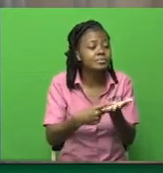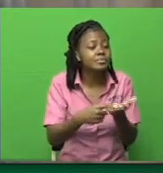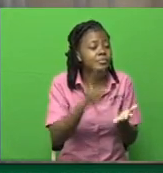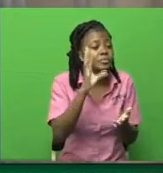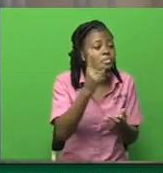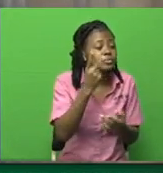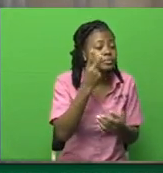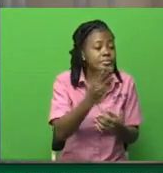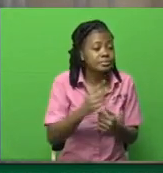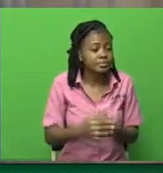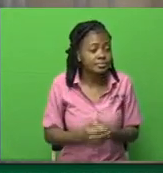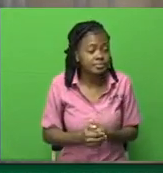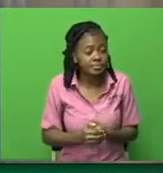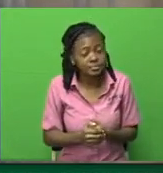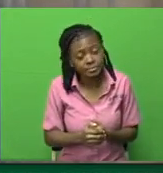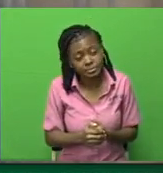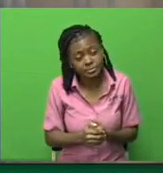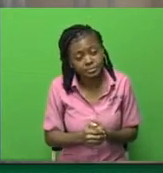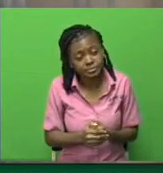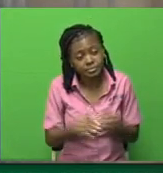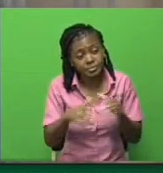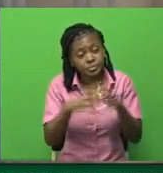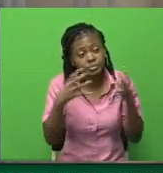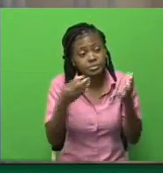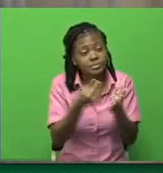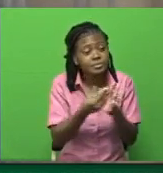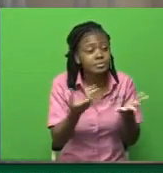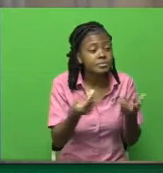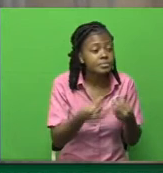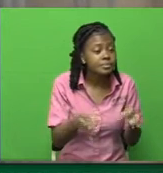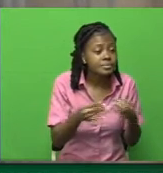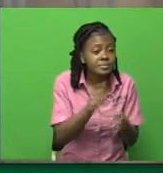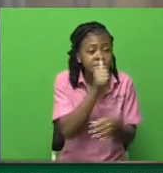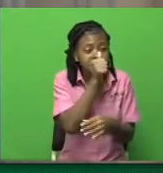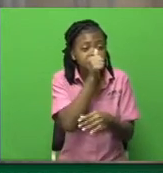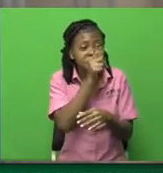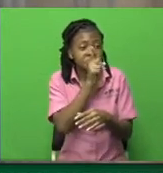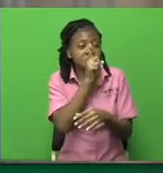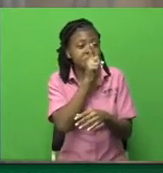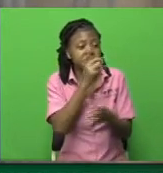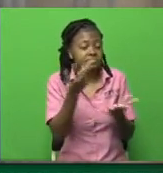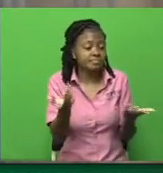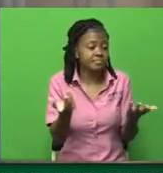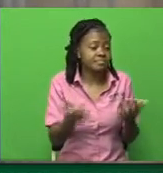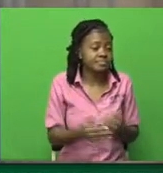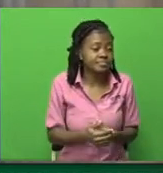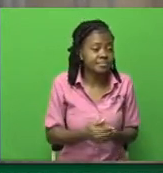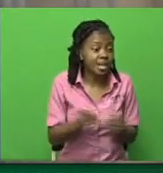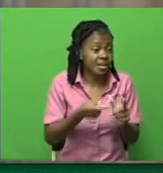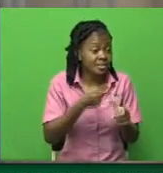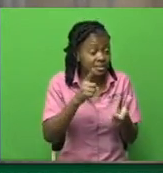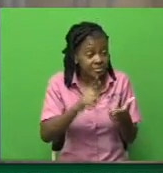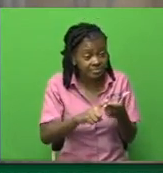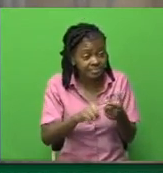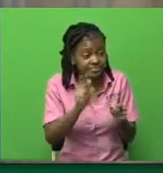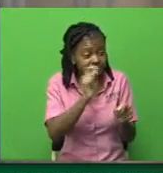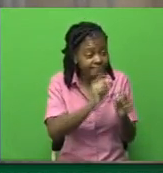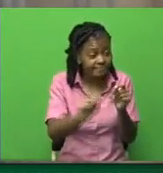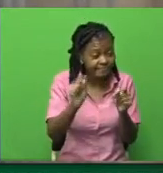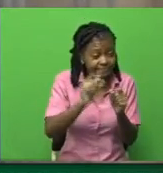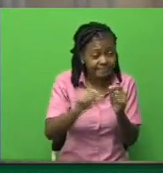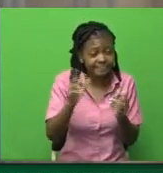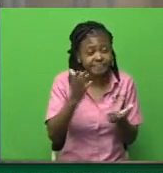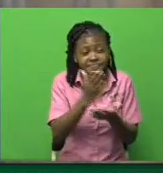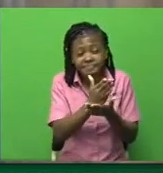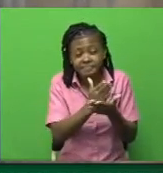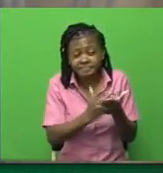and expenditure To None disclosure contract agreements the exemption of state agencies from public scrutiny the